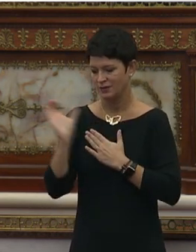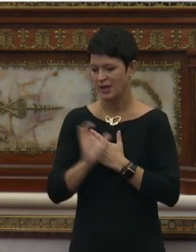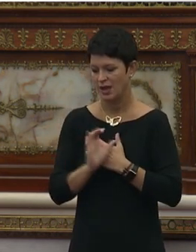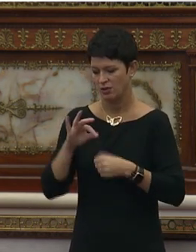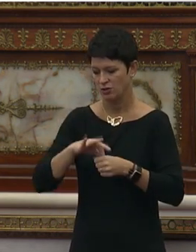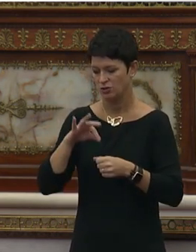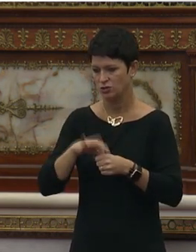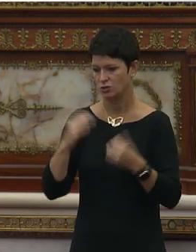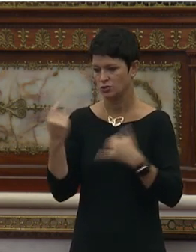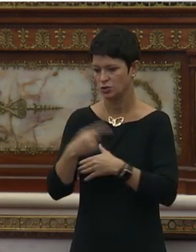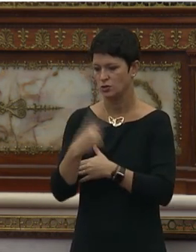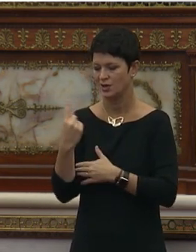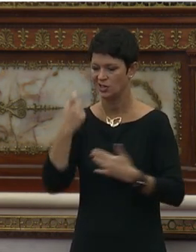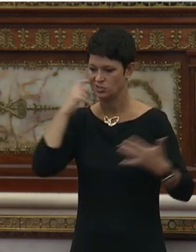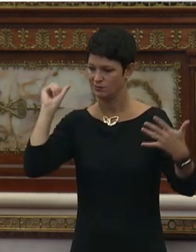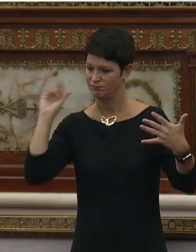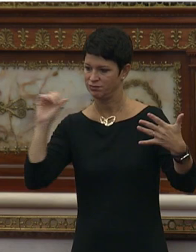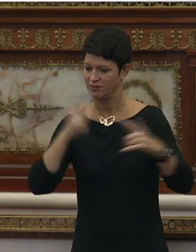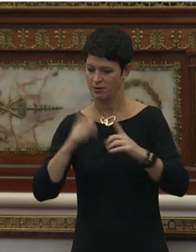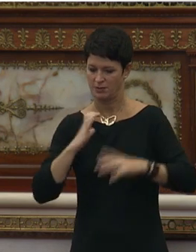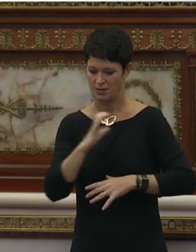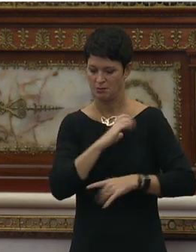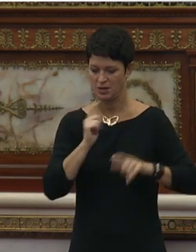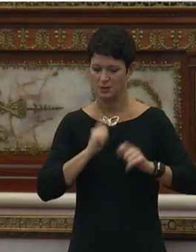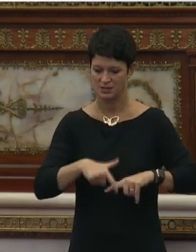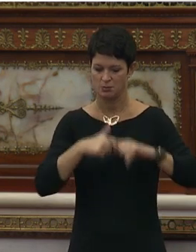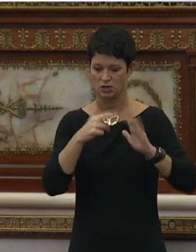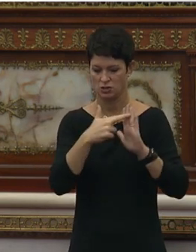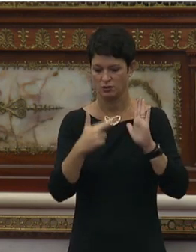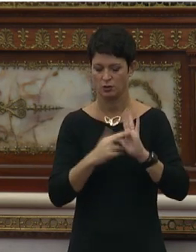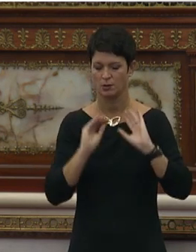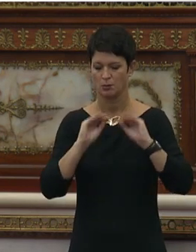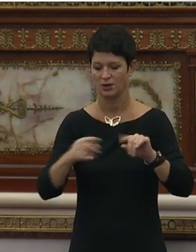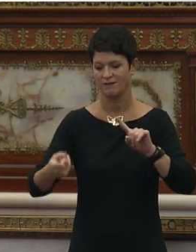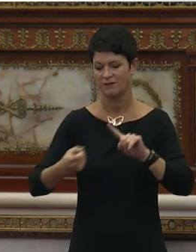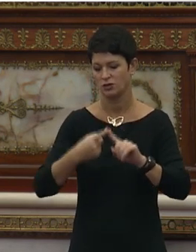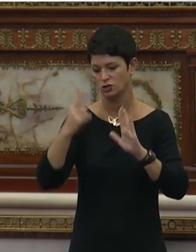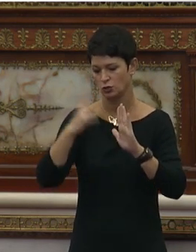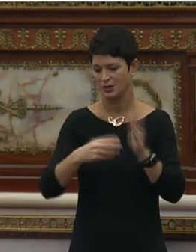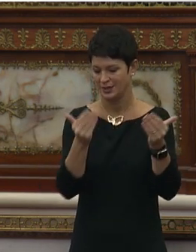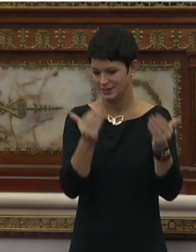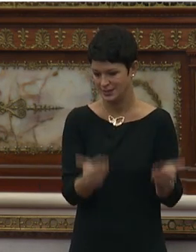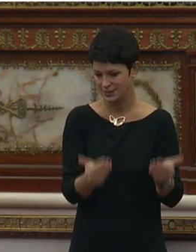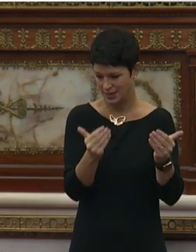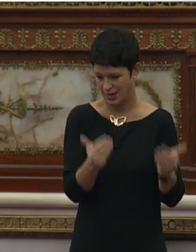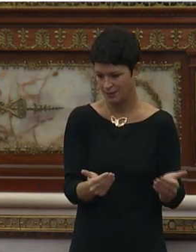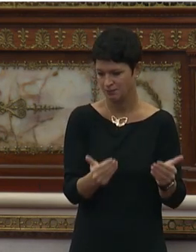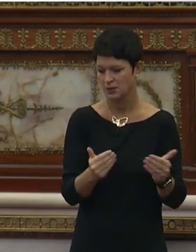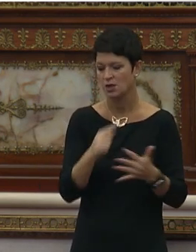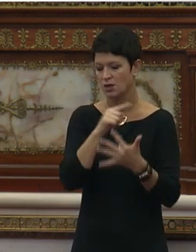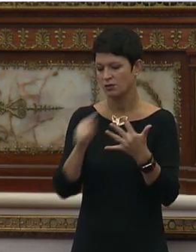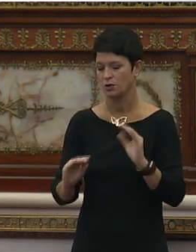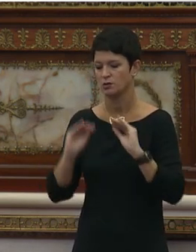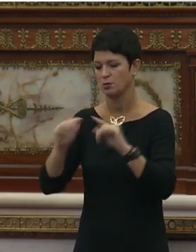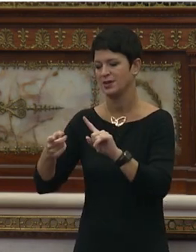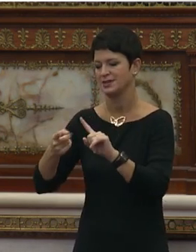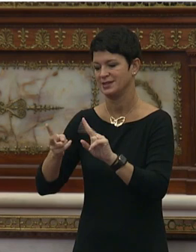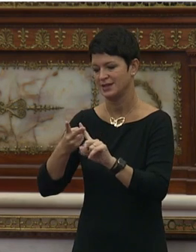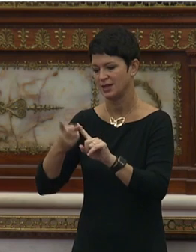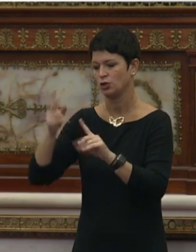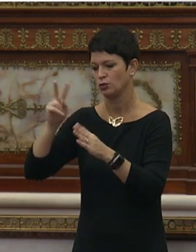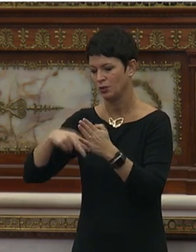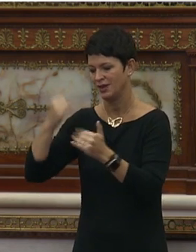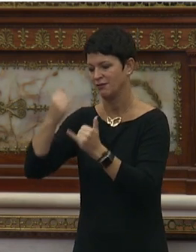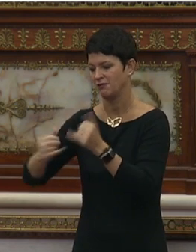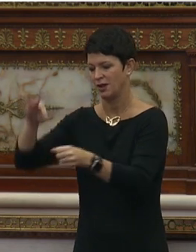I note that the bills just reported from committee with suspension of the rules have been deemed to have had a first reading. These bills will be placed on our second reading and